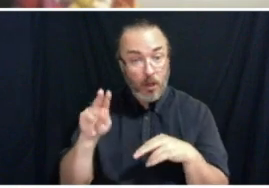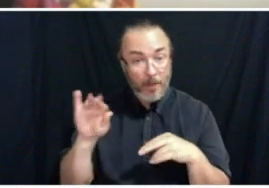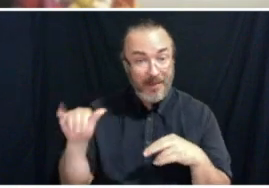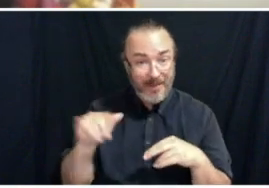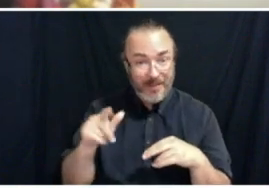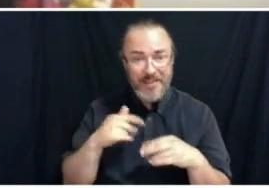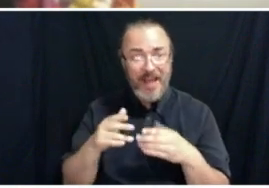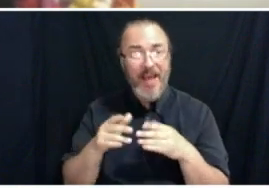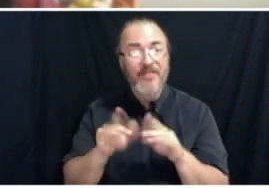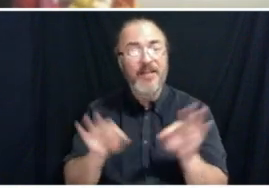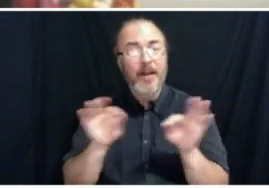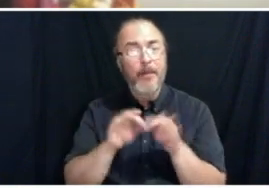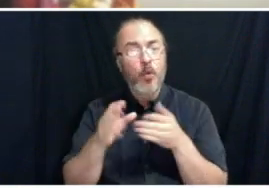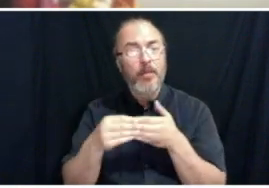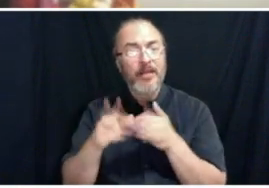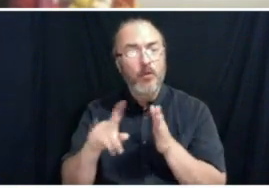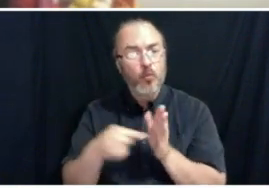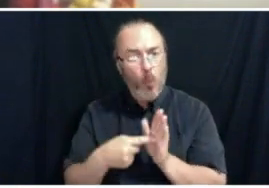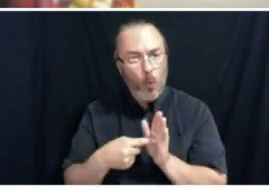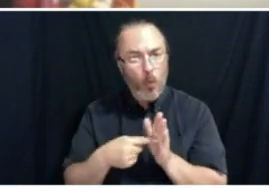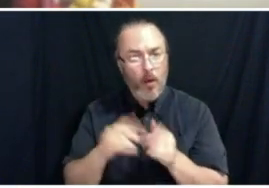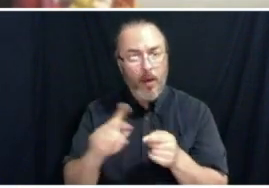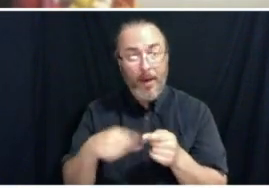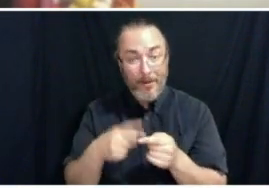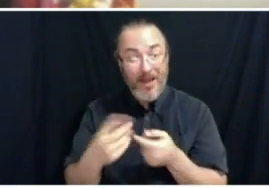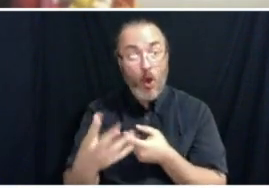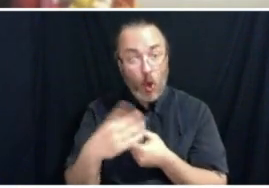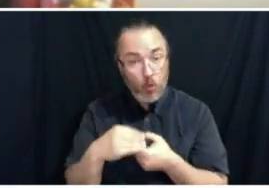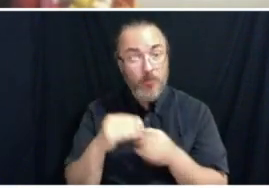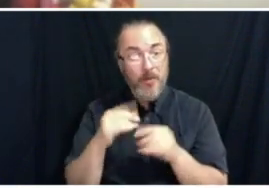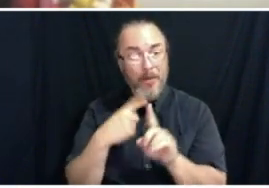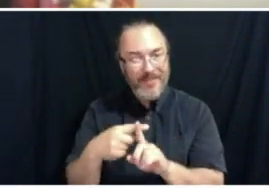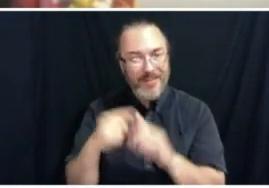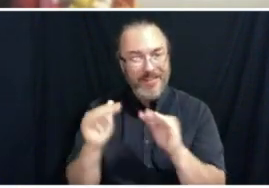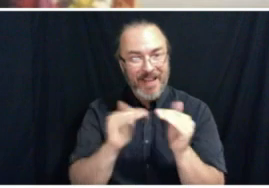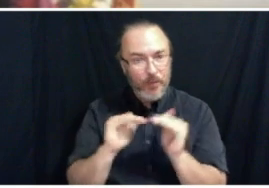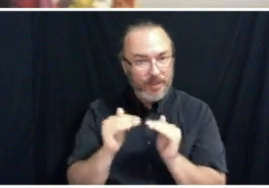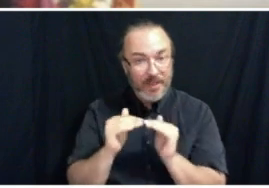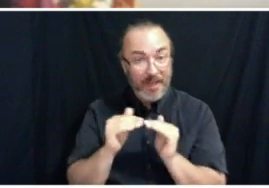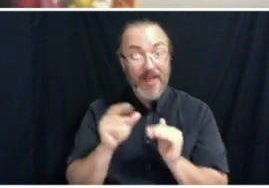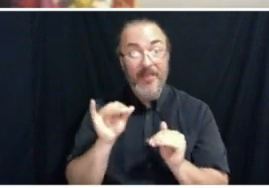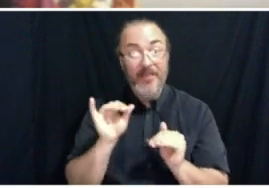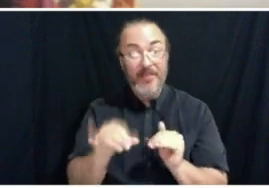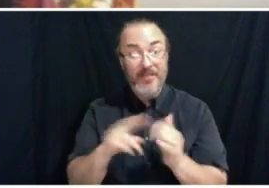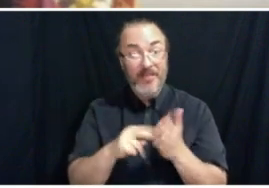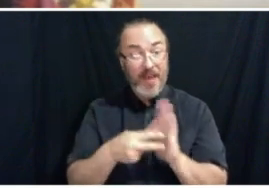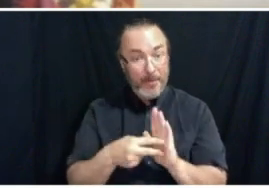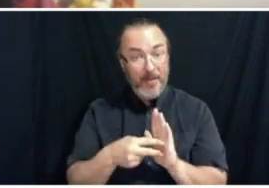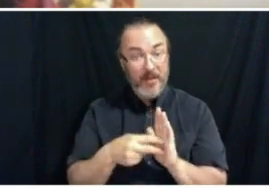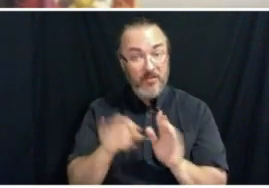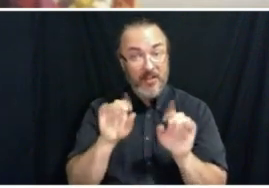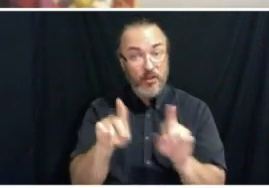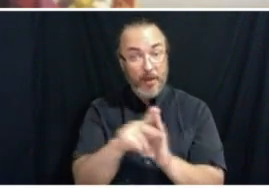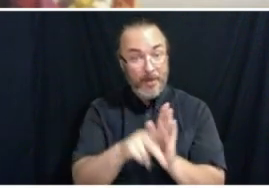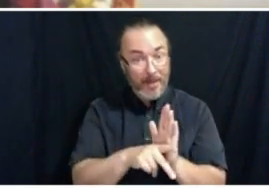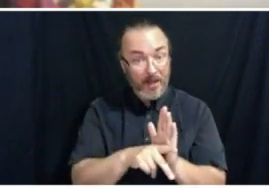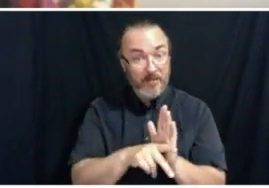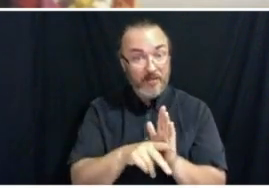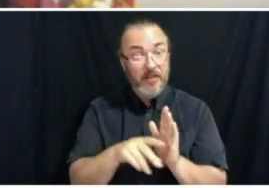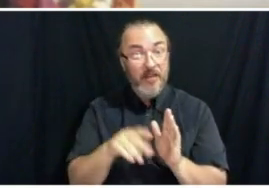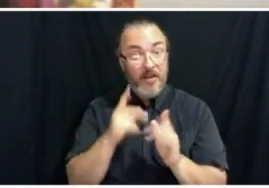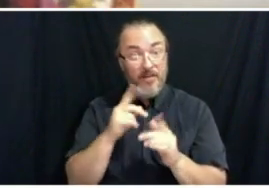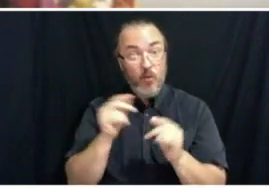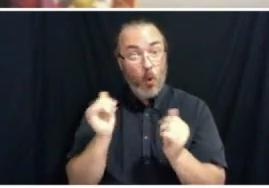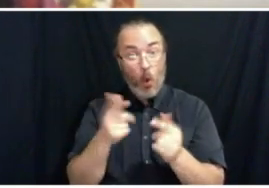role regarding inclusion and equity. This position demands that education policy and practice in all levels